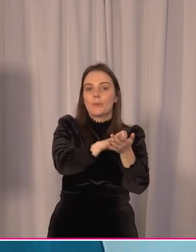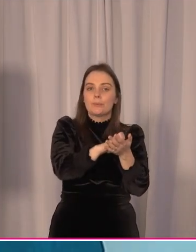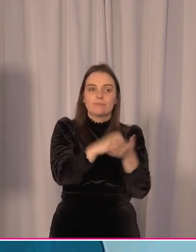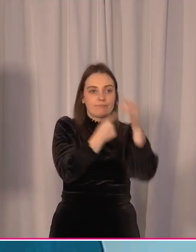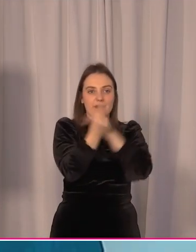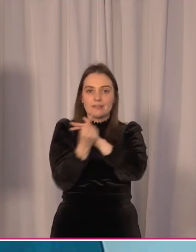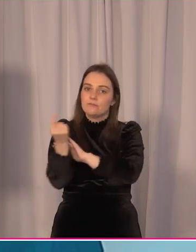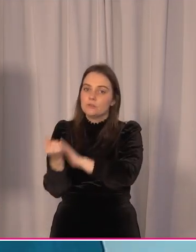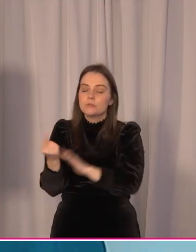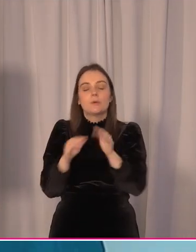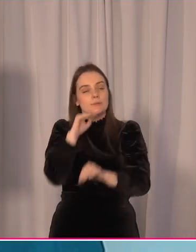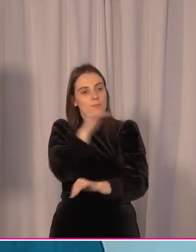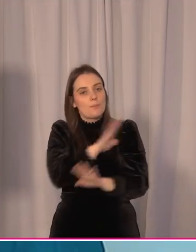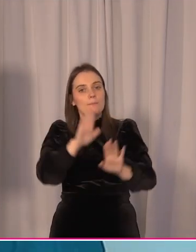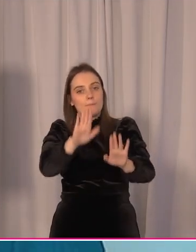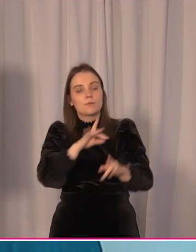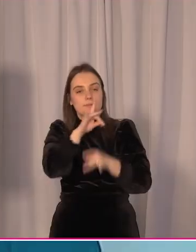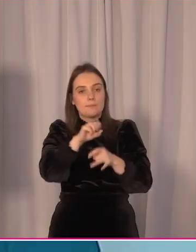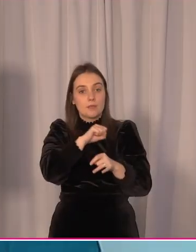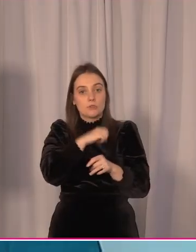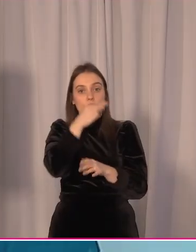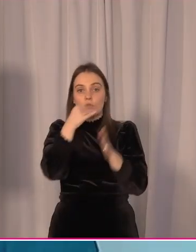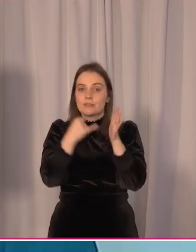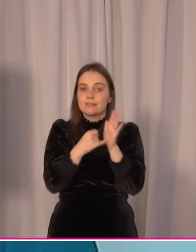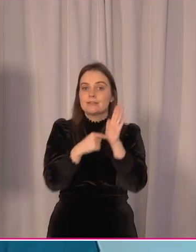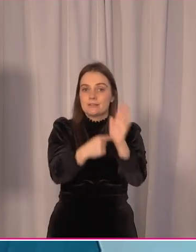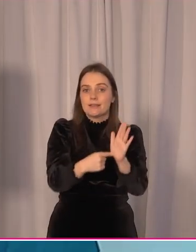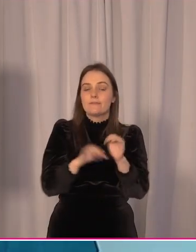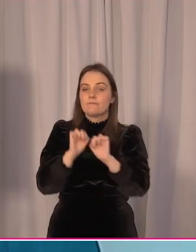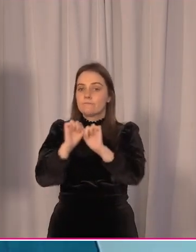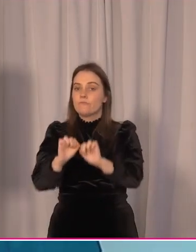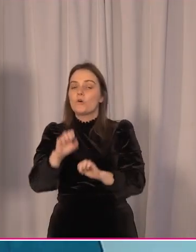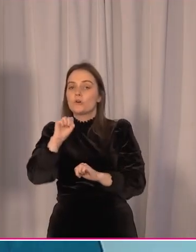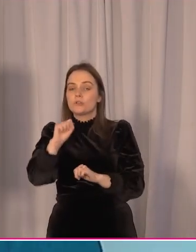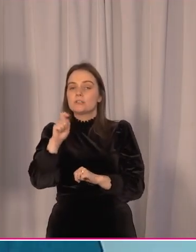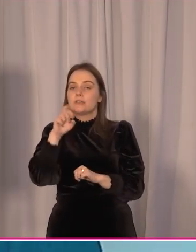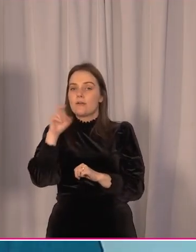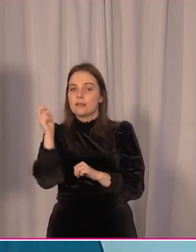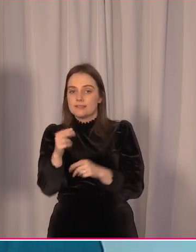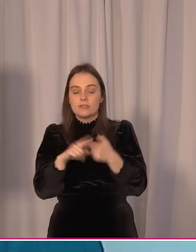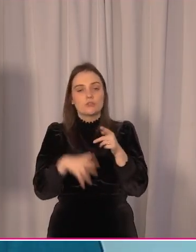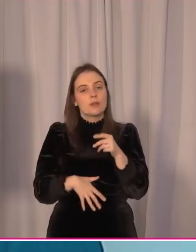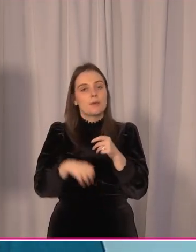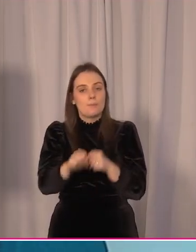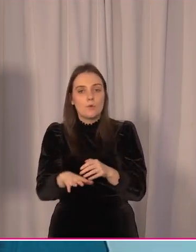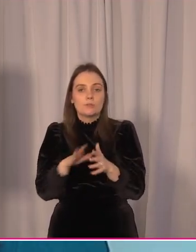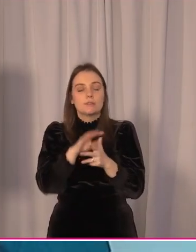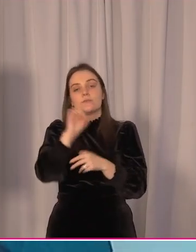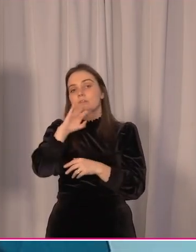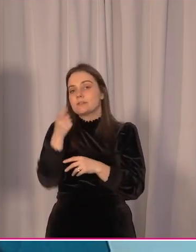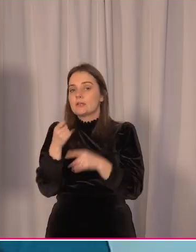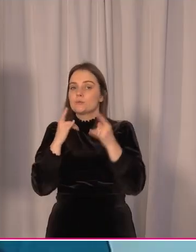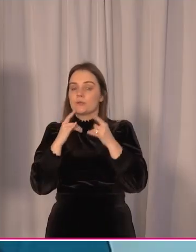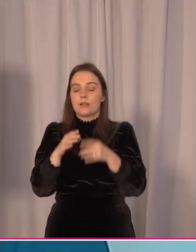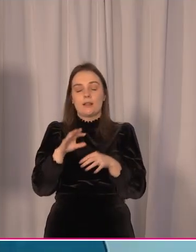to ensure that consent, especially in forced sterilization, especially in forced abortions, in sexual and reproductive rights,